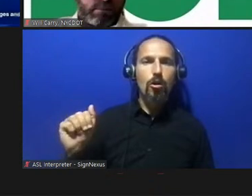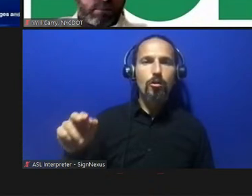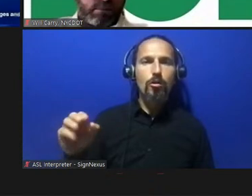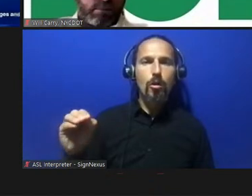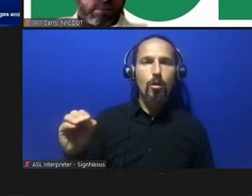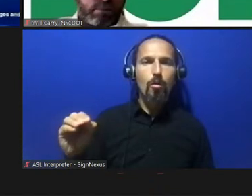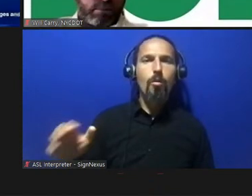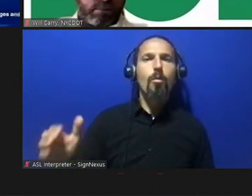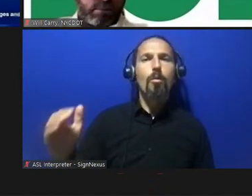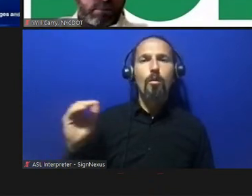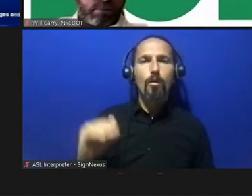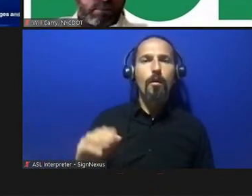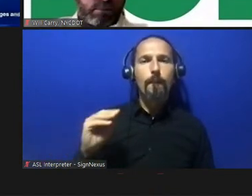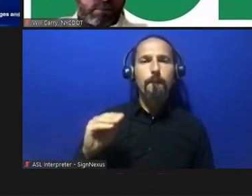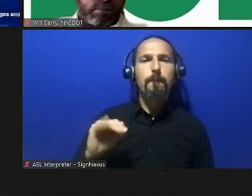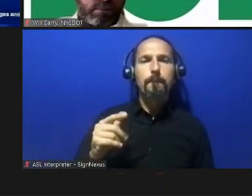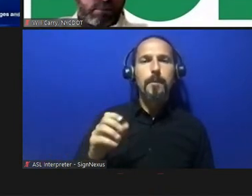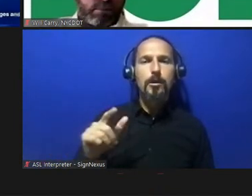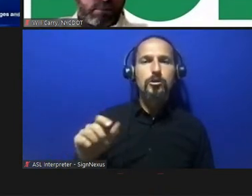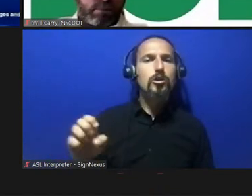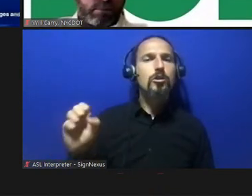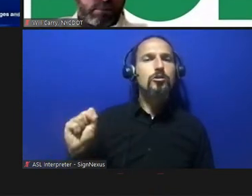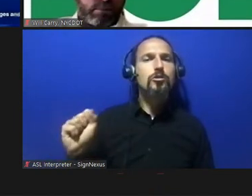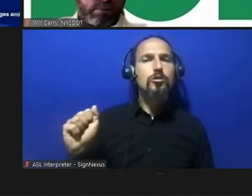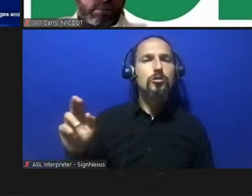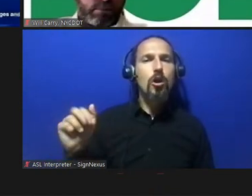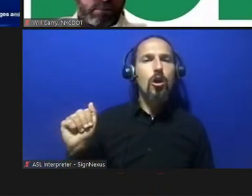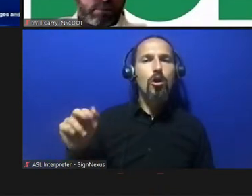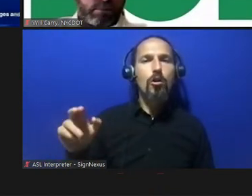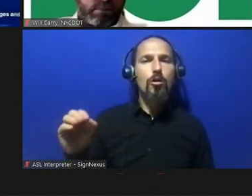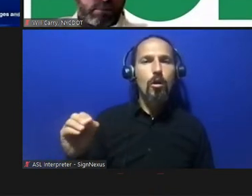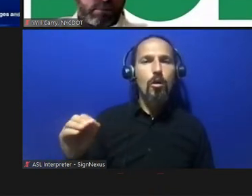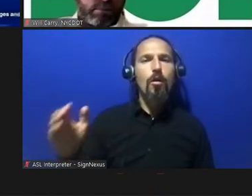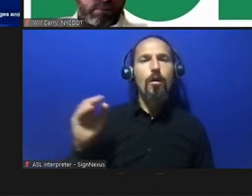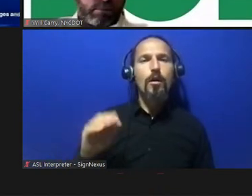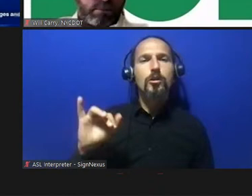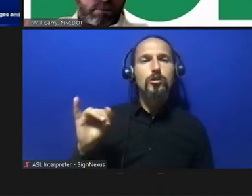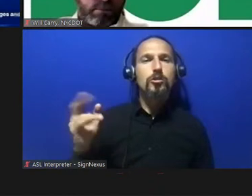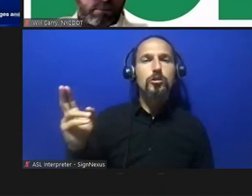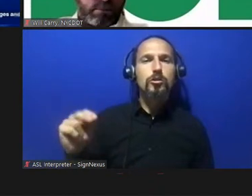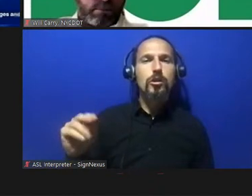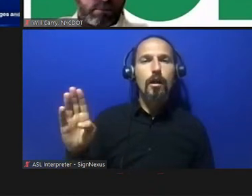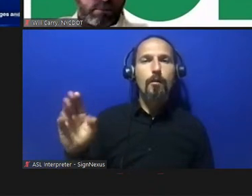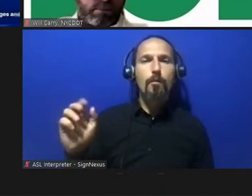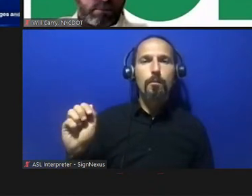the next speaker is michelle sarno followed by john bailey